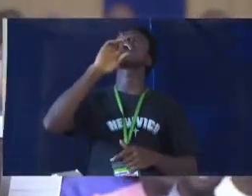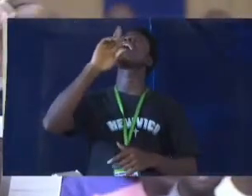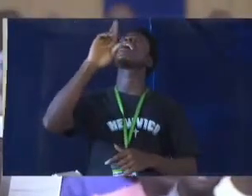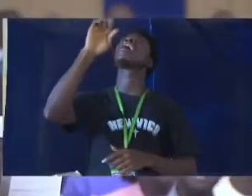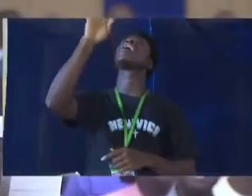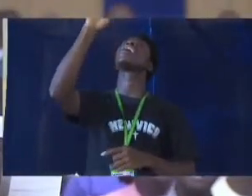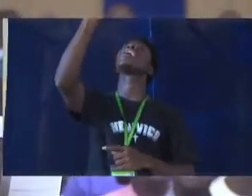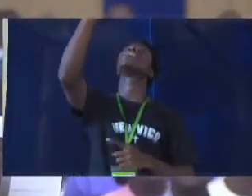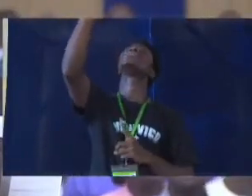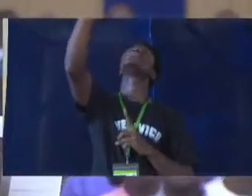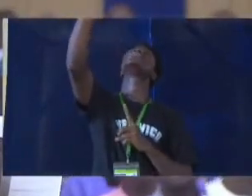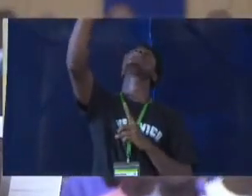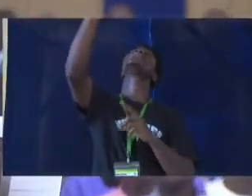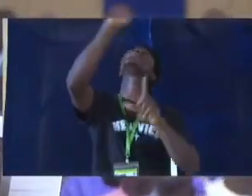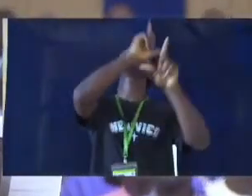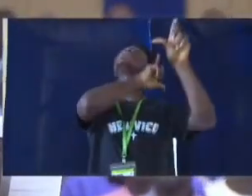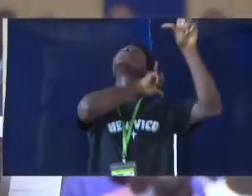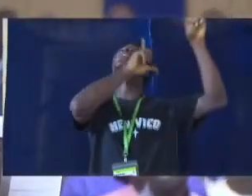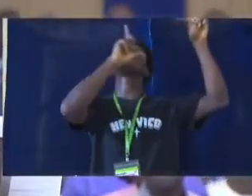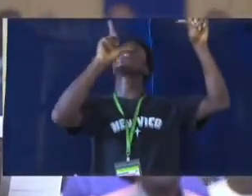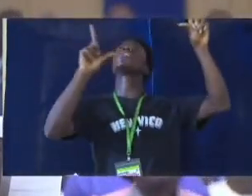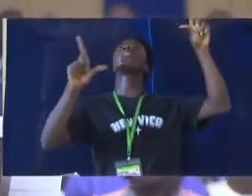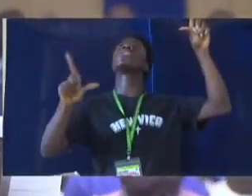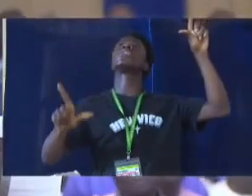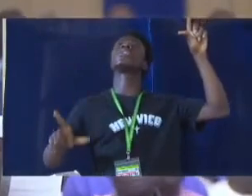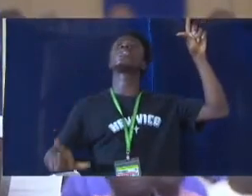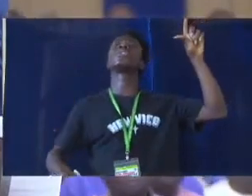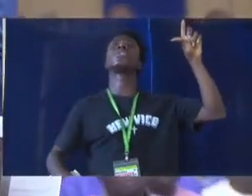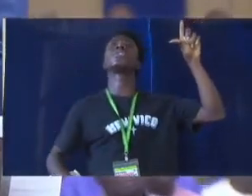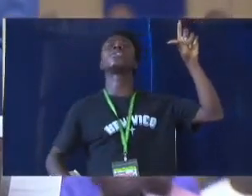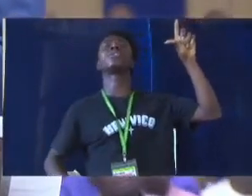Great are you, Lord.